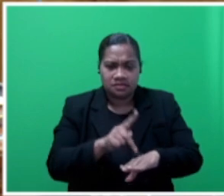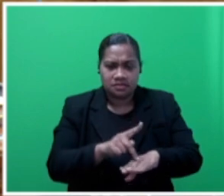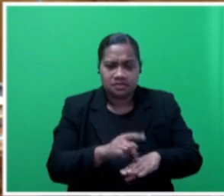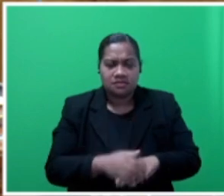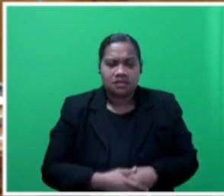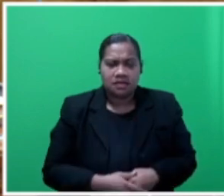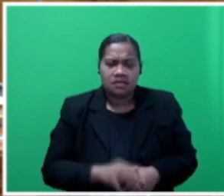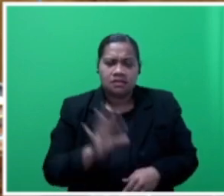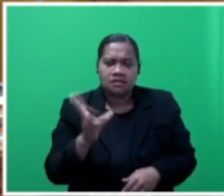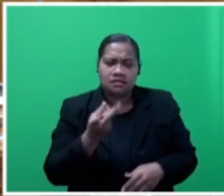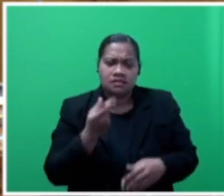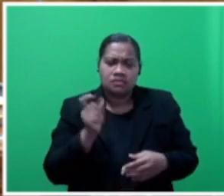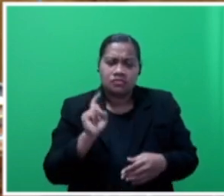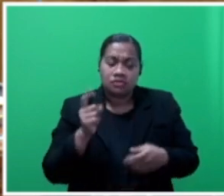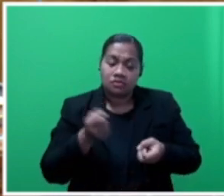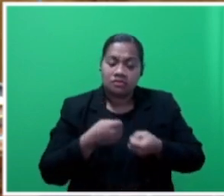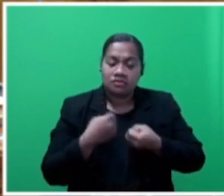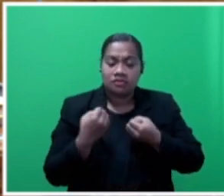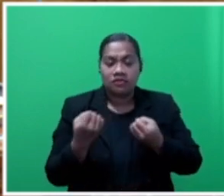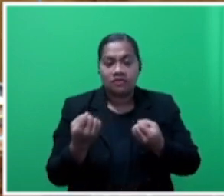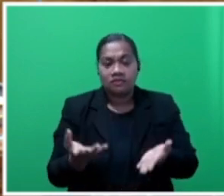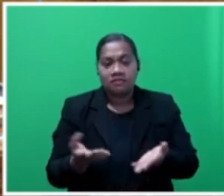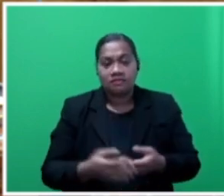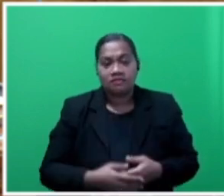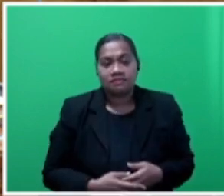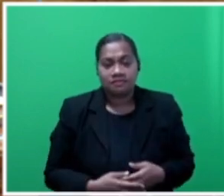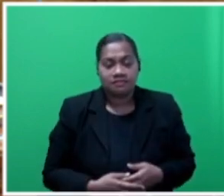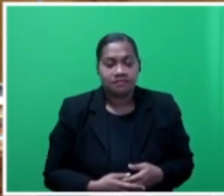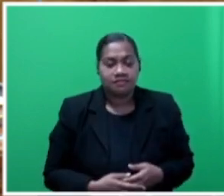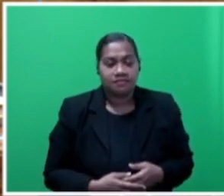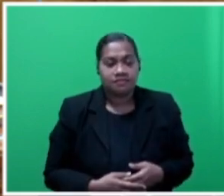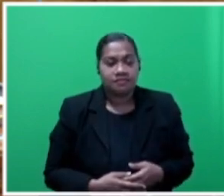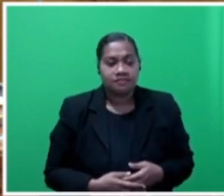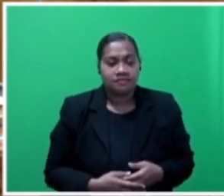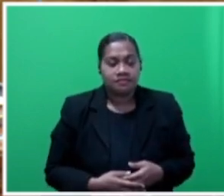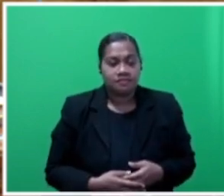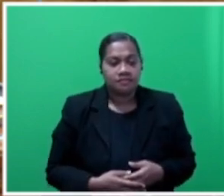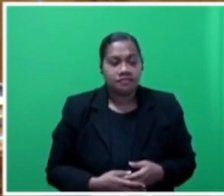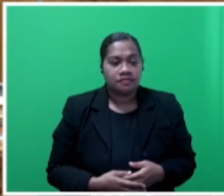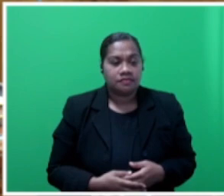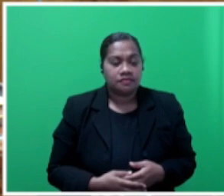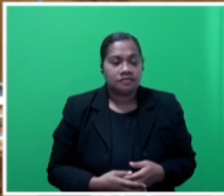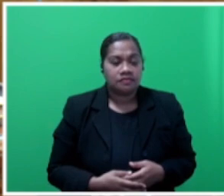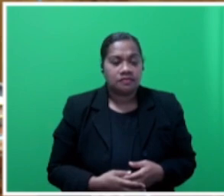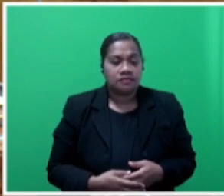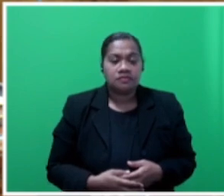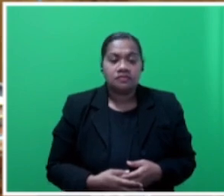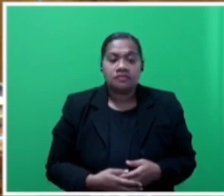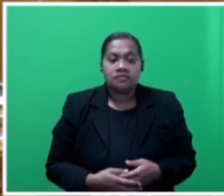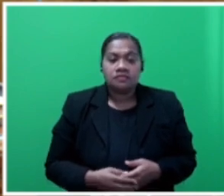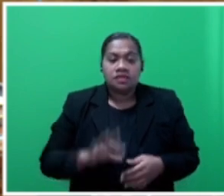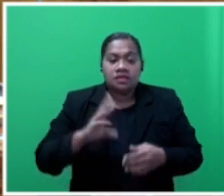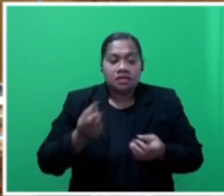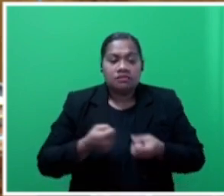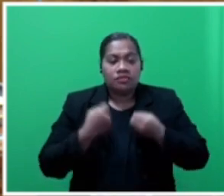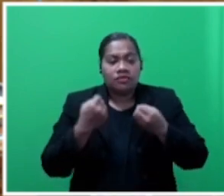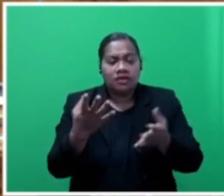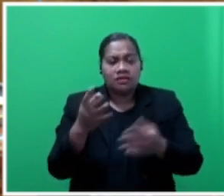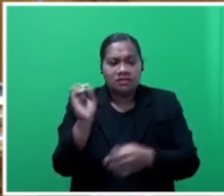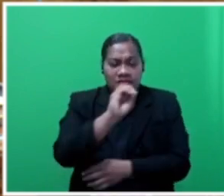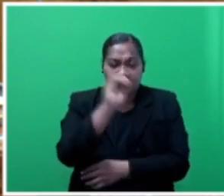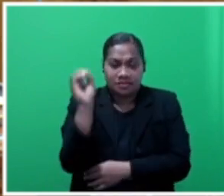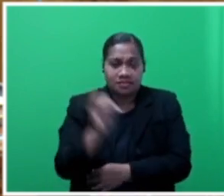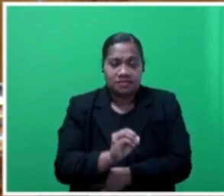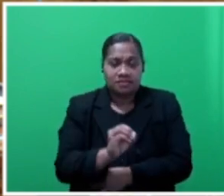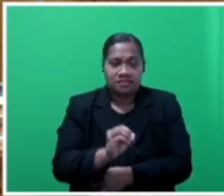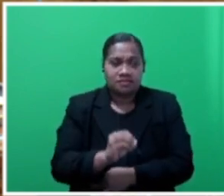They are provided certain percentages of allowable